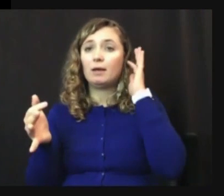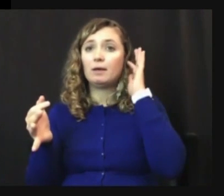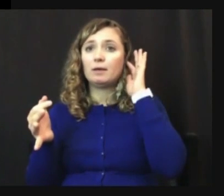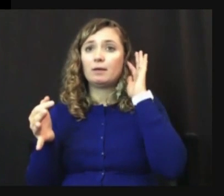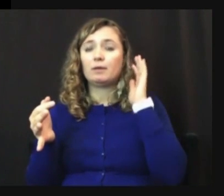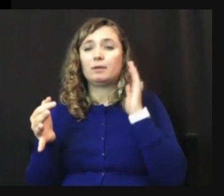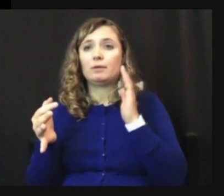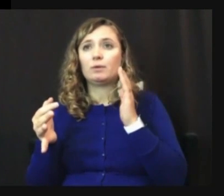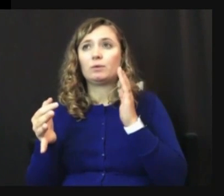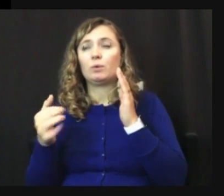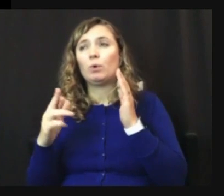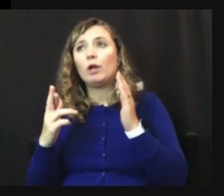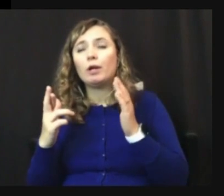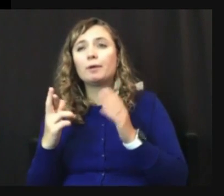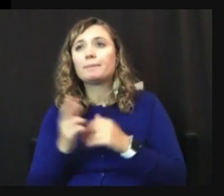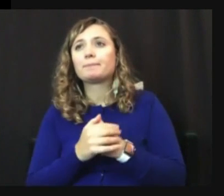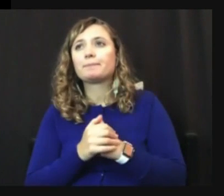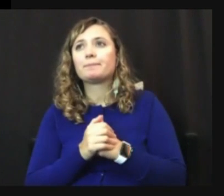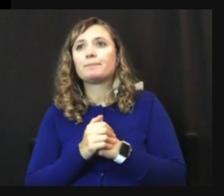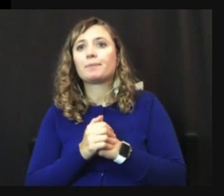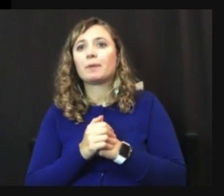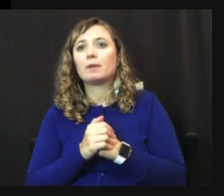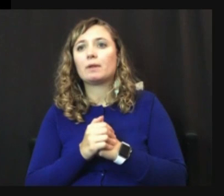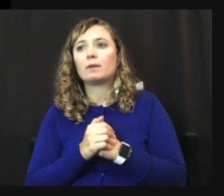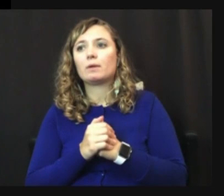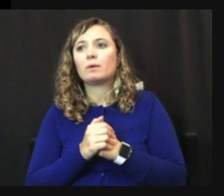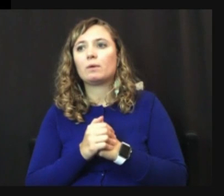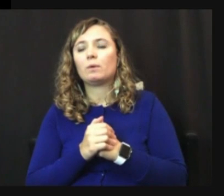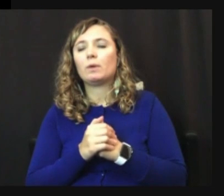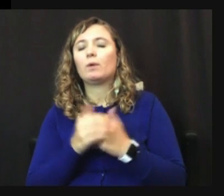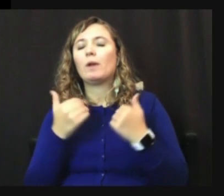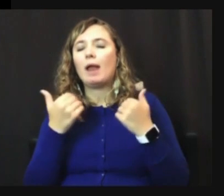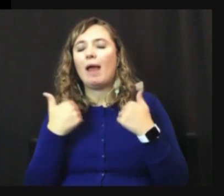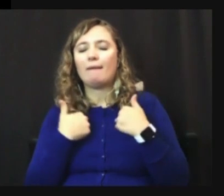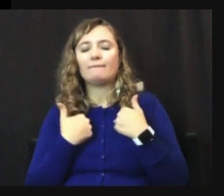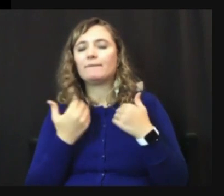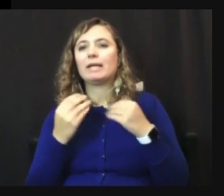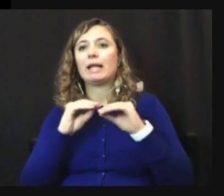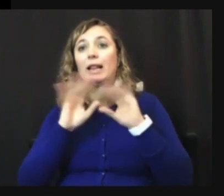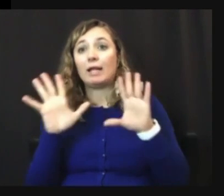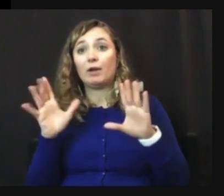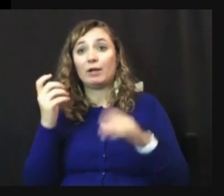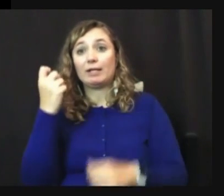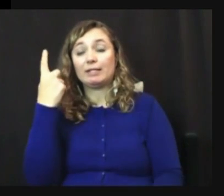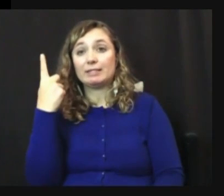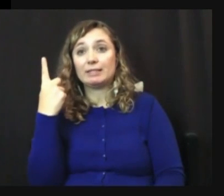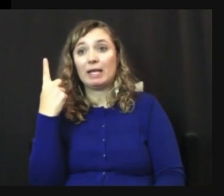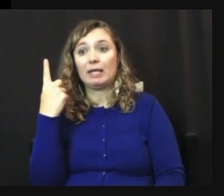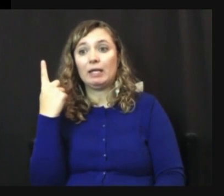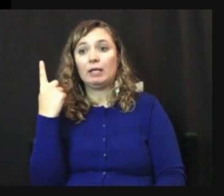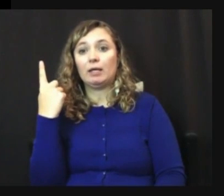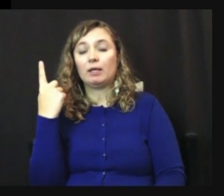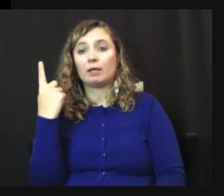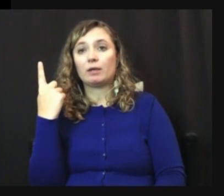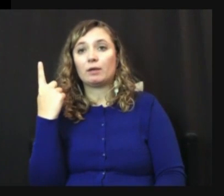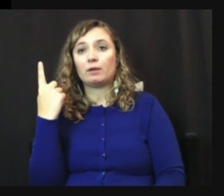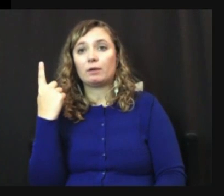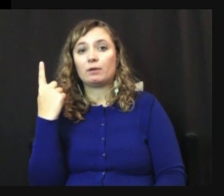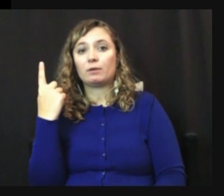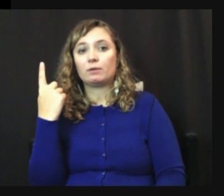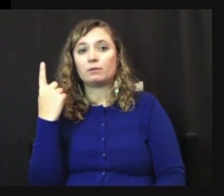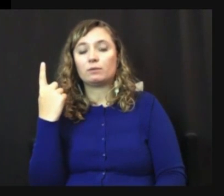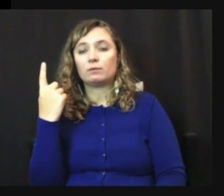or we can't make a clear, or we don't have a clear understanding going forward, like what our